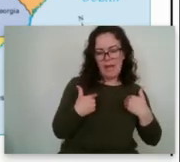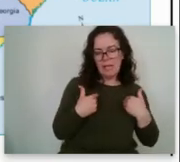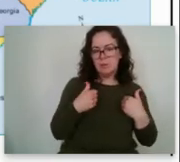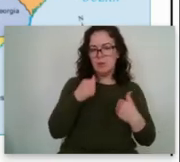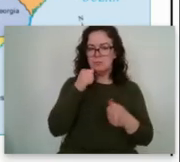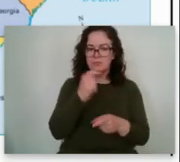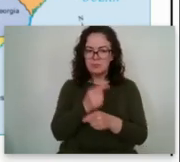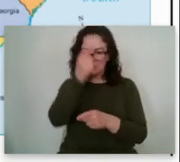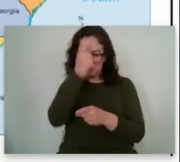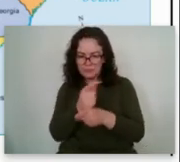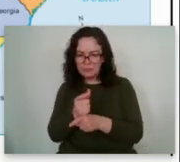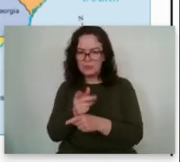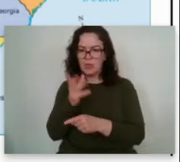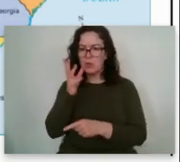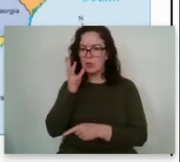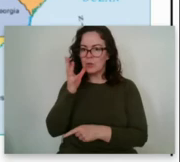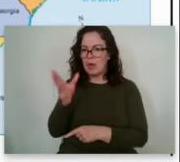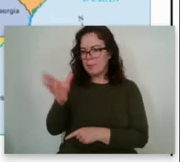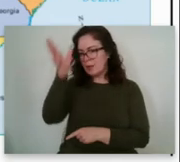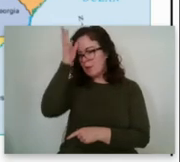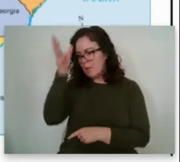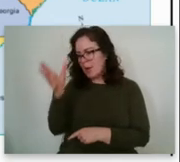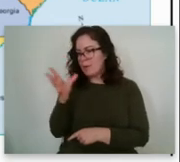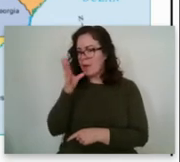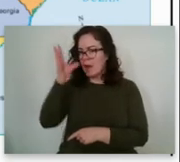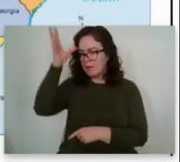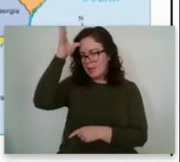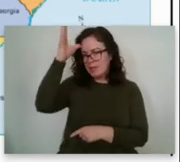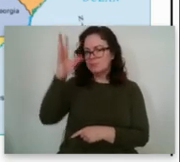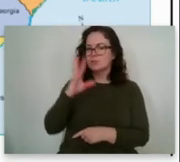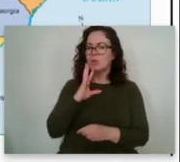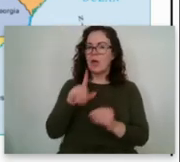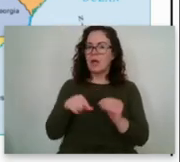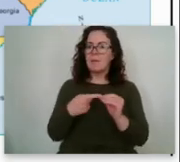grandparent, and talk about the name of our state.